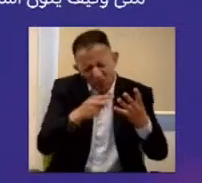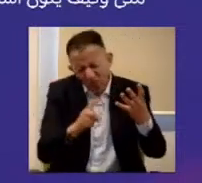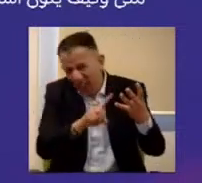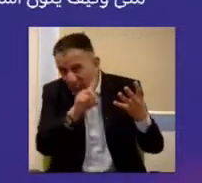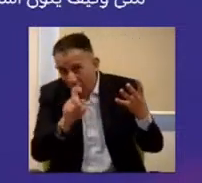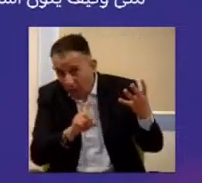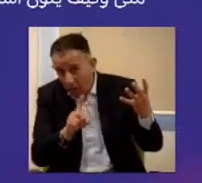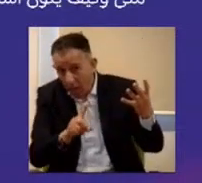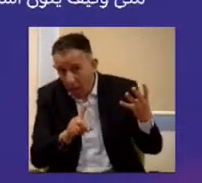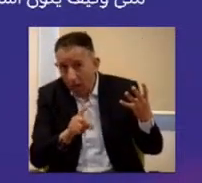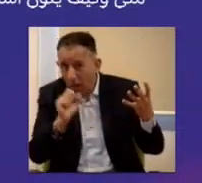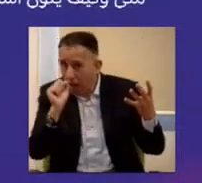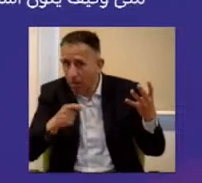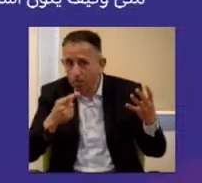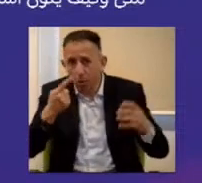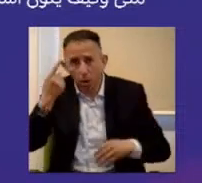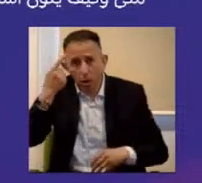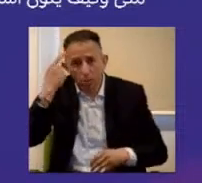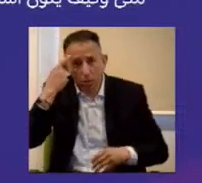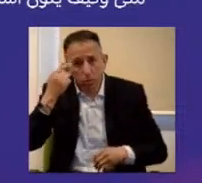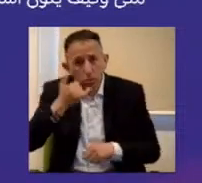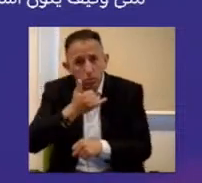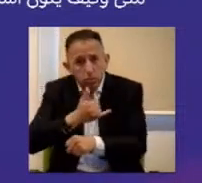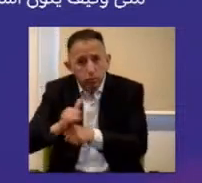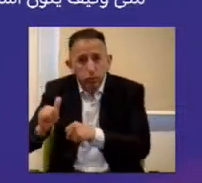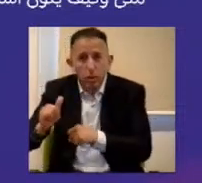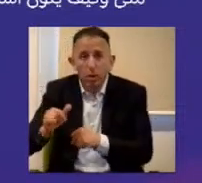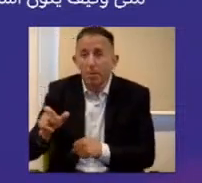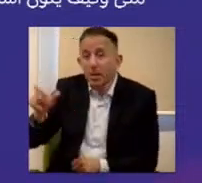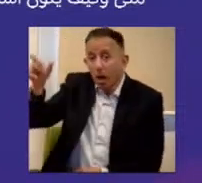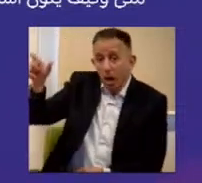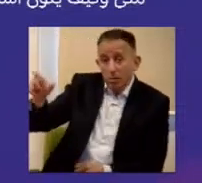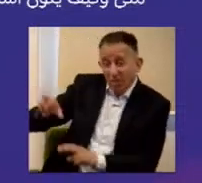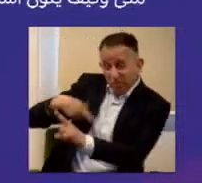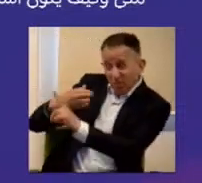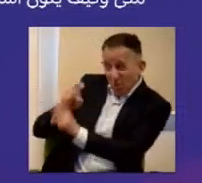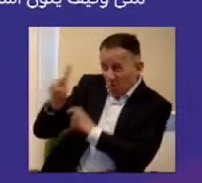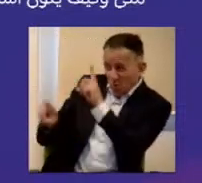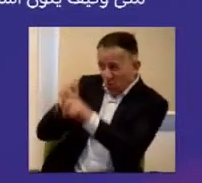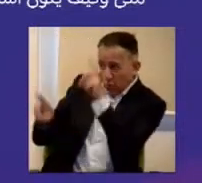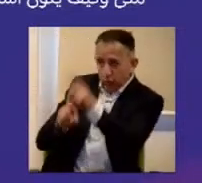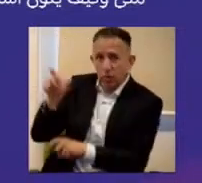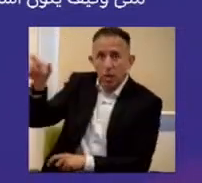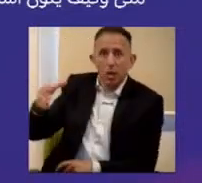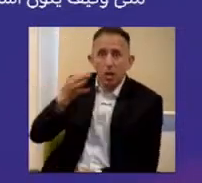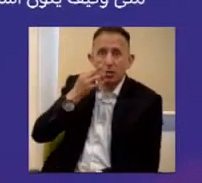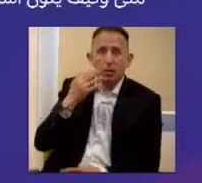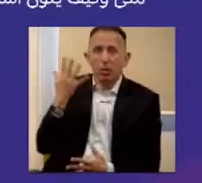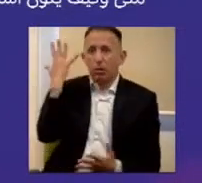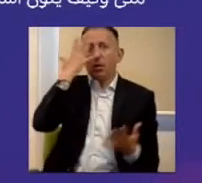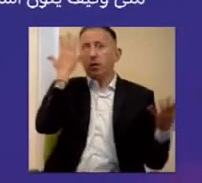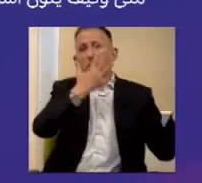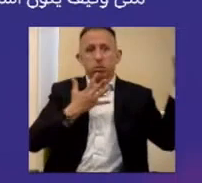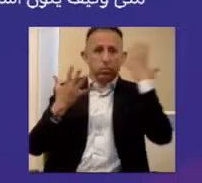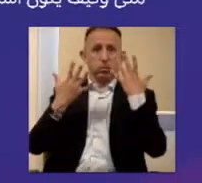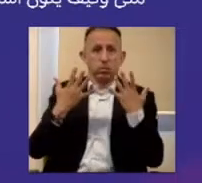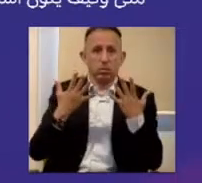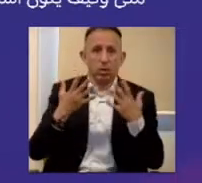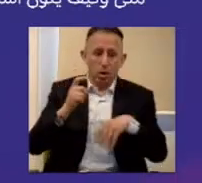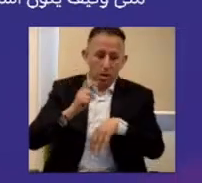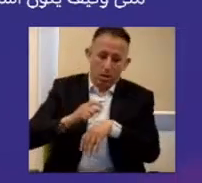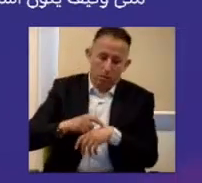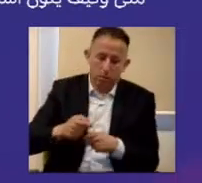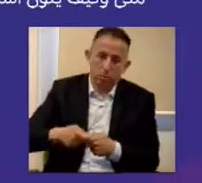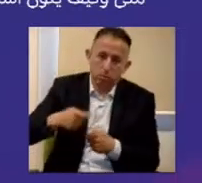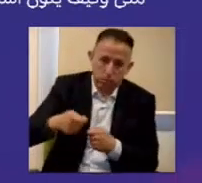any person, it will take some time. It will take a pencil and a piece of paper and a little bit of reasoning, if